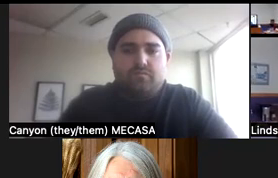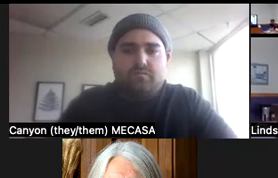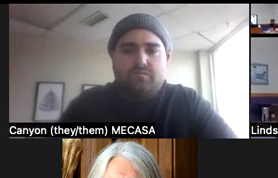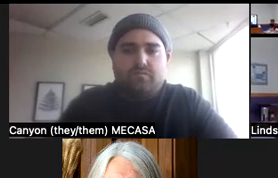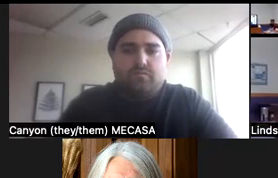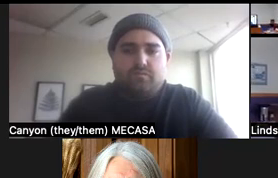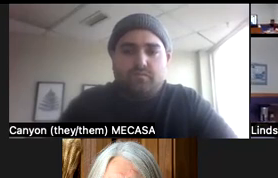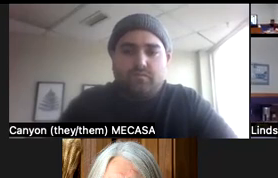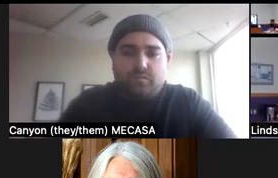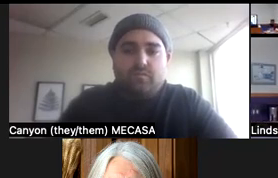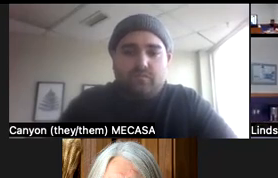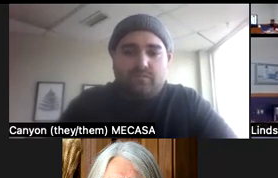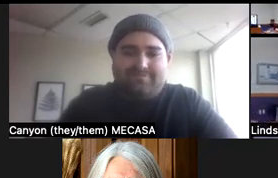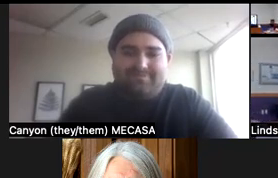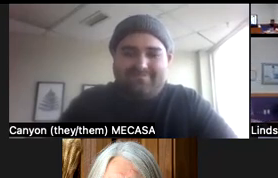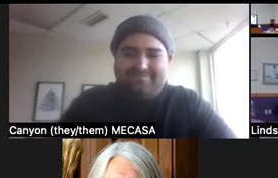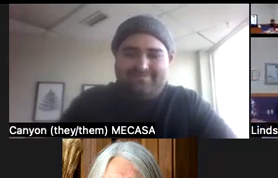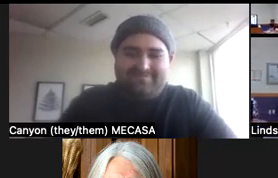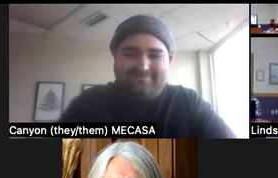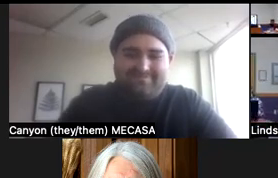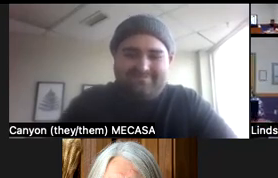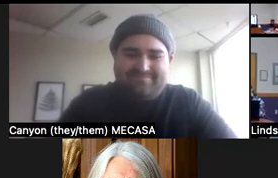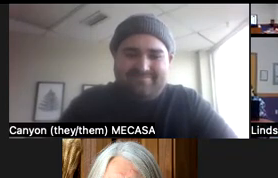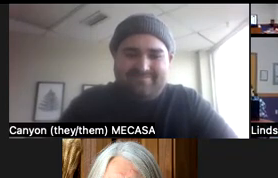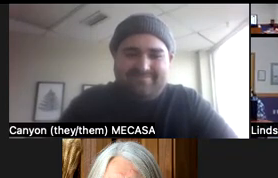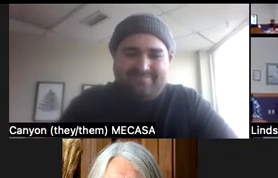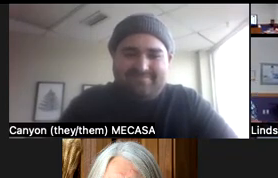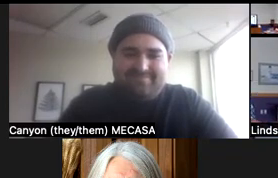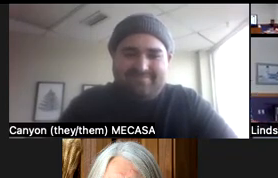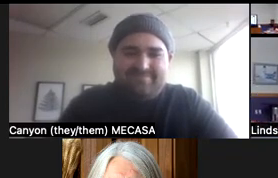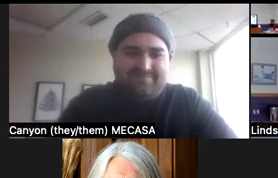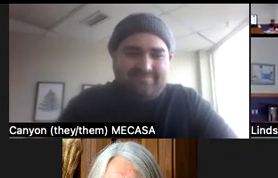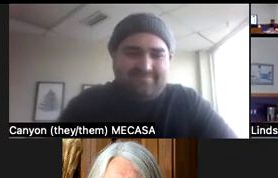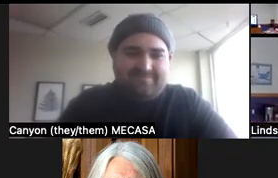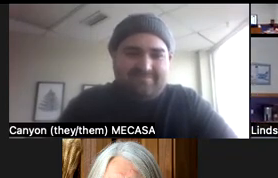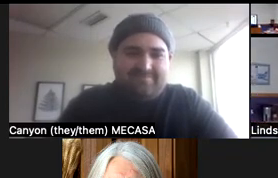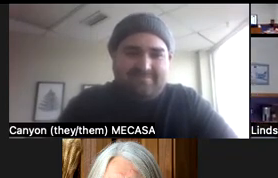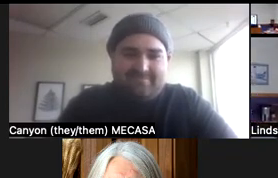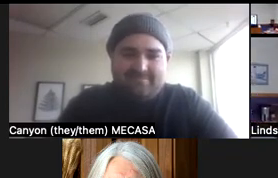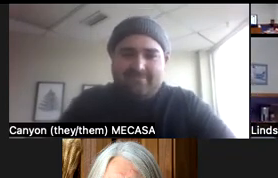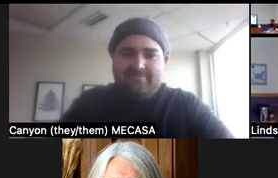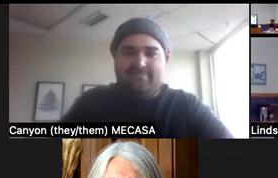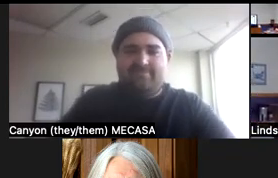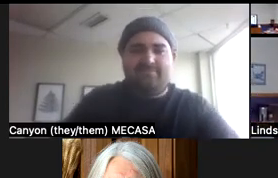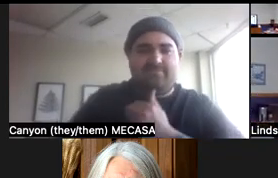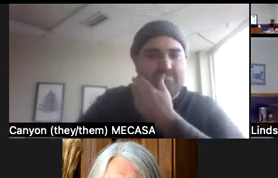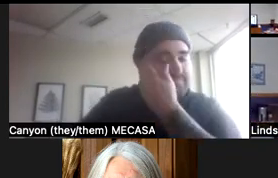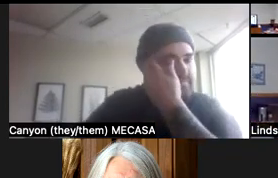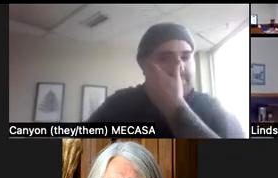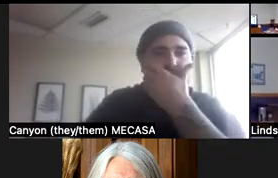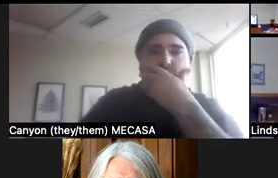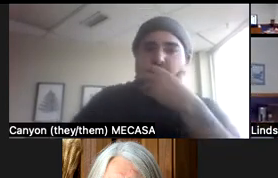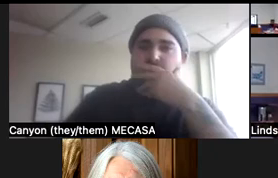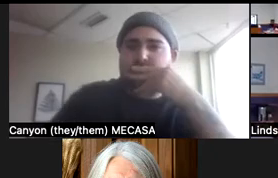About how they finagle Catherine or Biz or anybody? Did I answer it right? I didn't want to chime in if someone else was. Basically, if